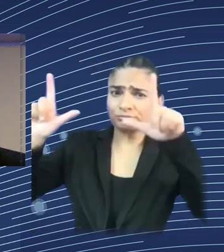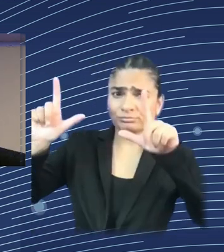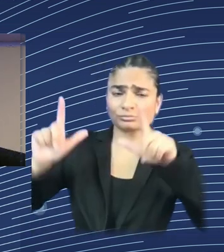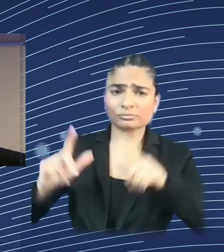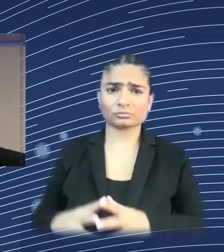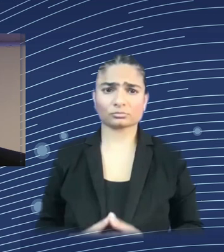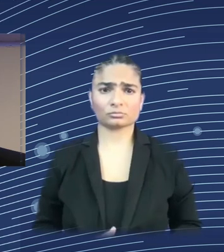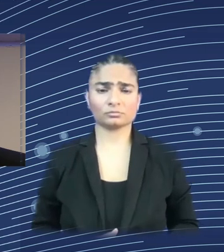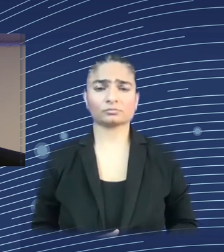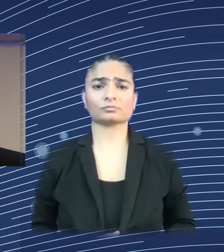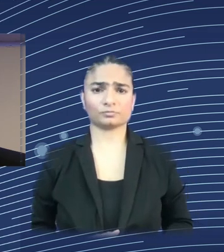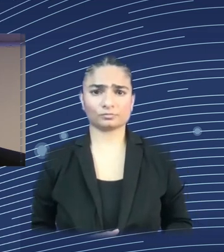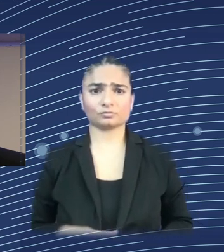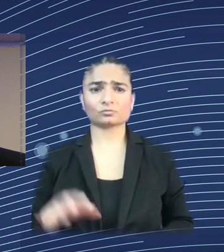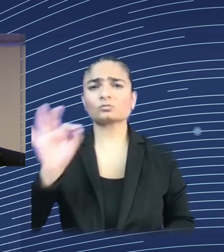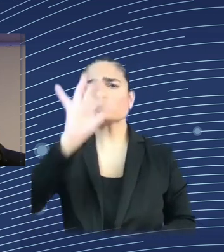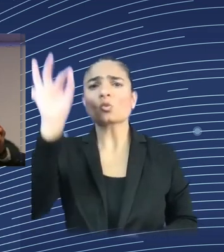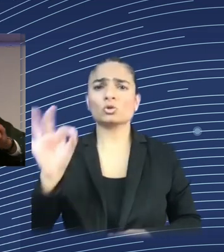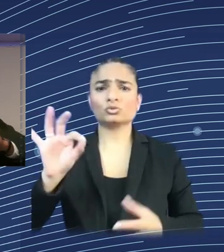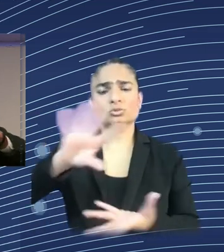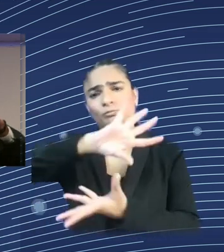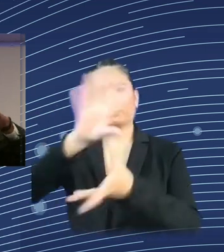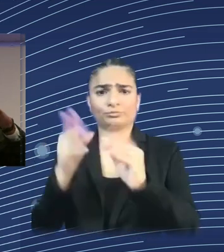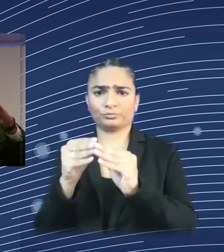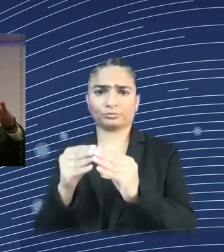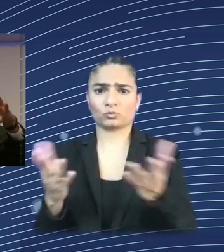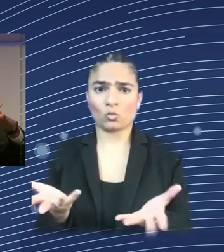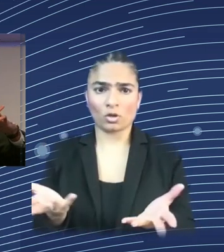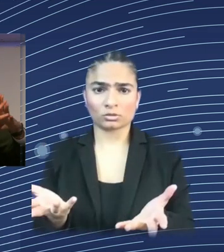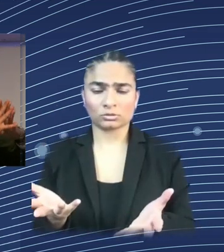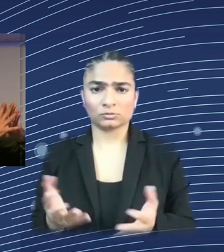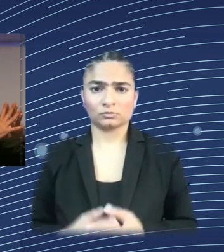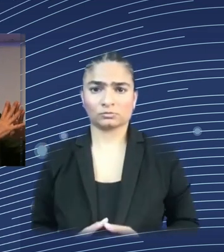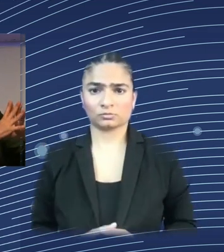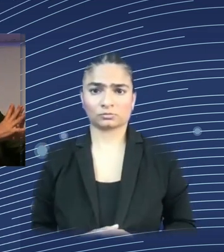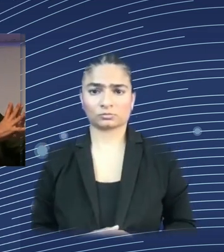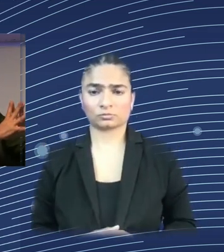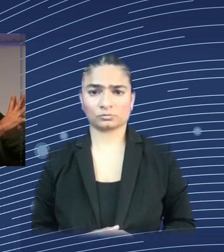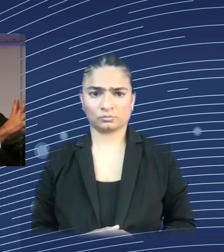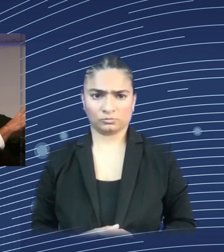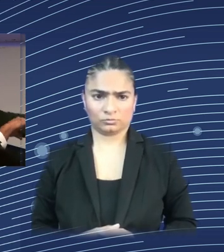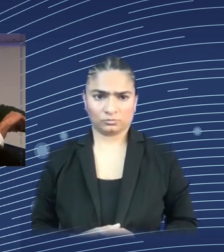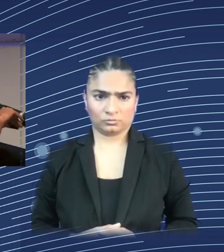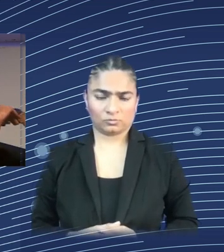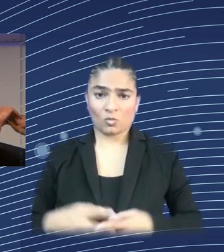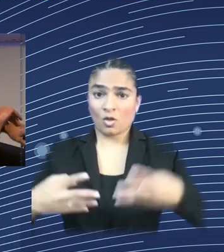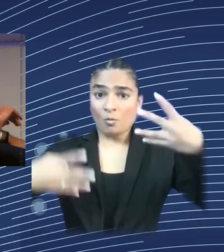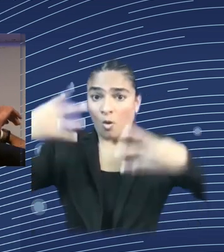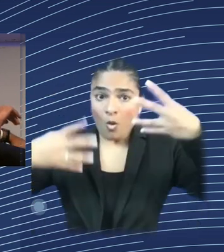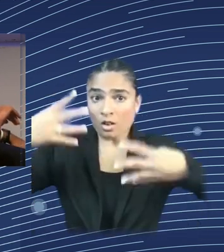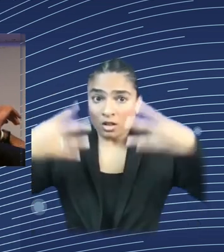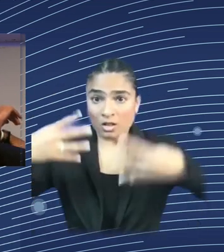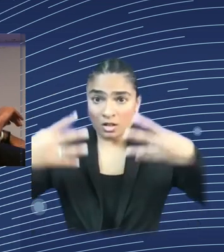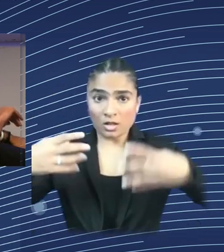Excellent. We would like to ask you this question again to see if the discussion changed anything in your opinion or attitude.